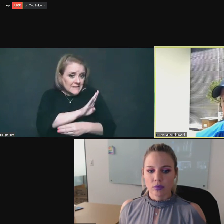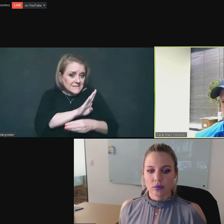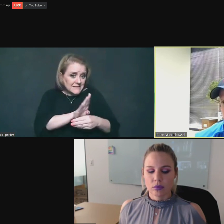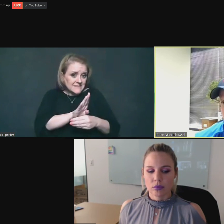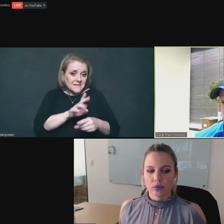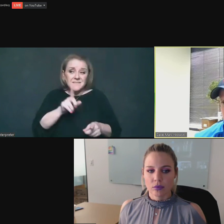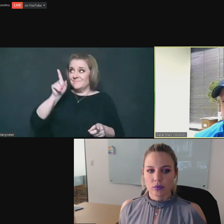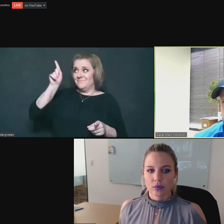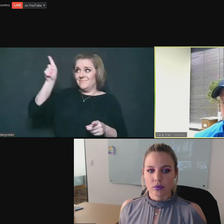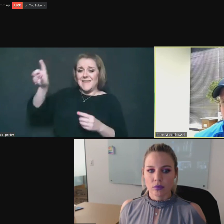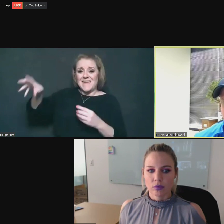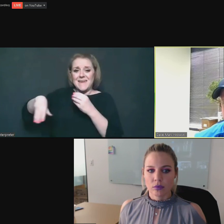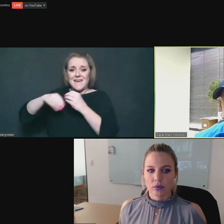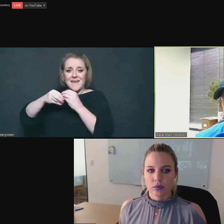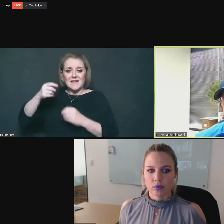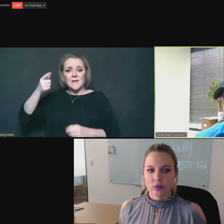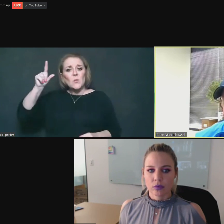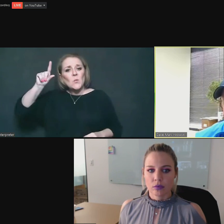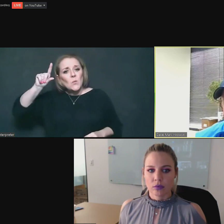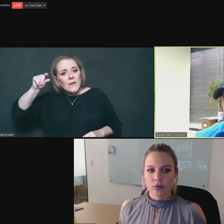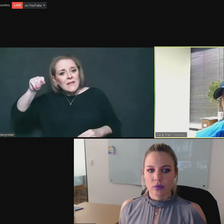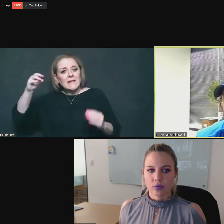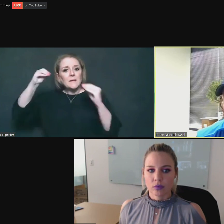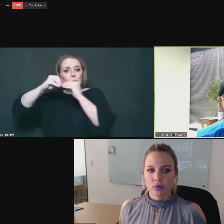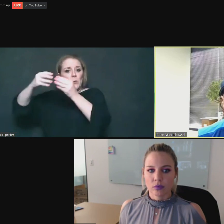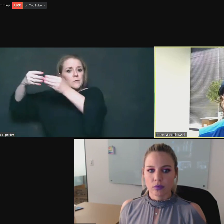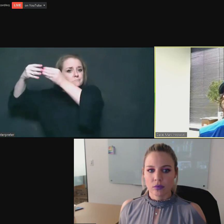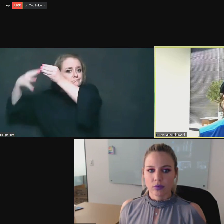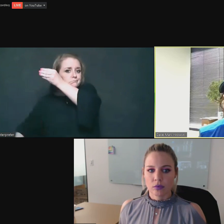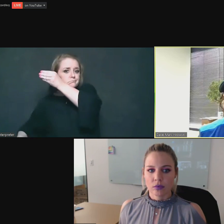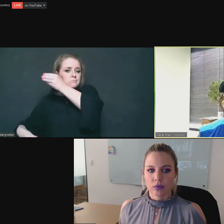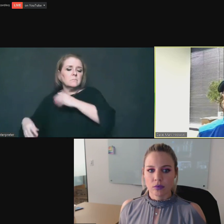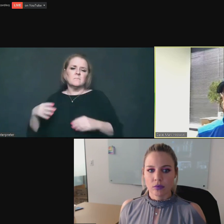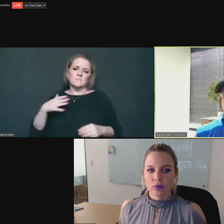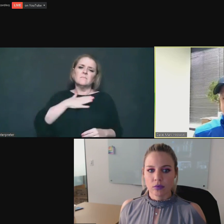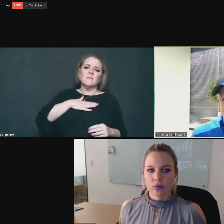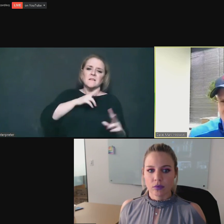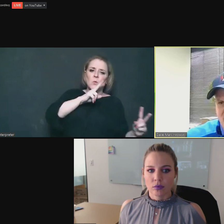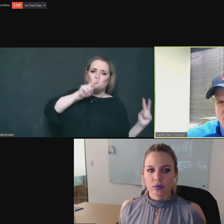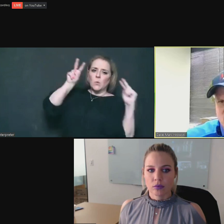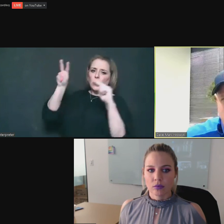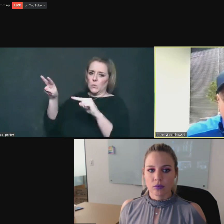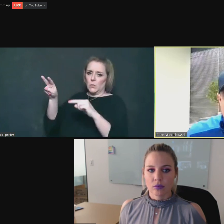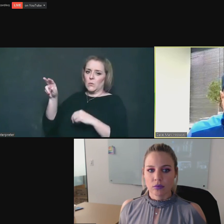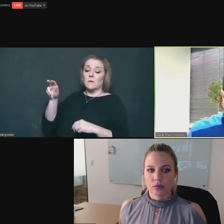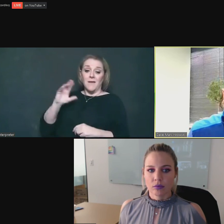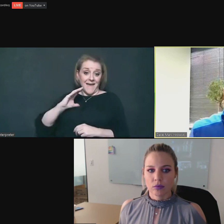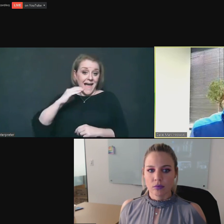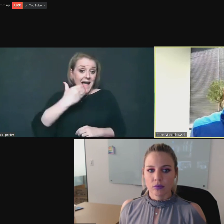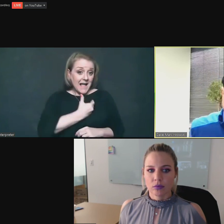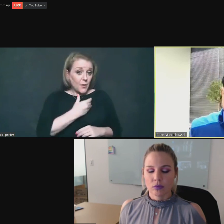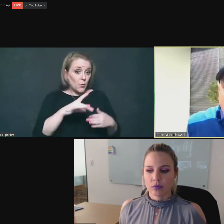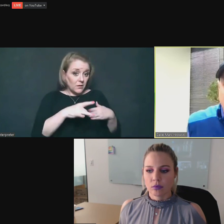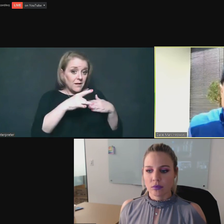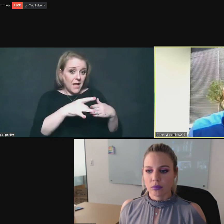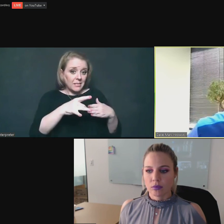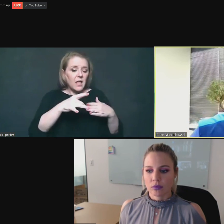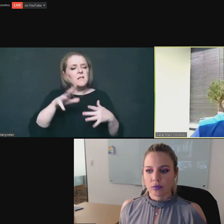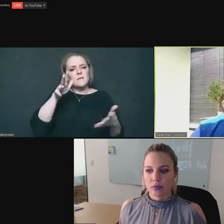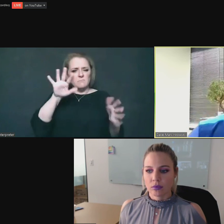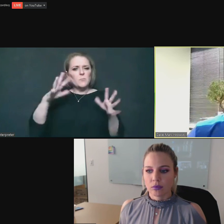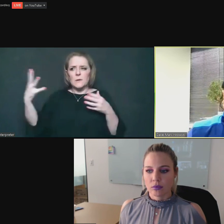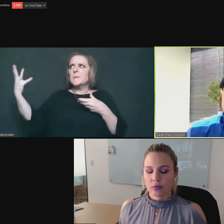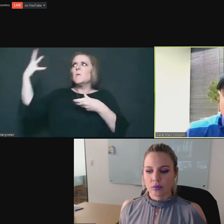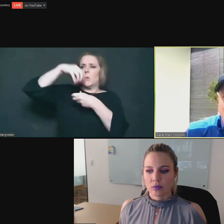things on there that I think are relevant. But I do think in kind of a general sense, our general guidelines covers all those things. And so I